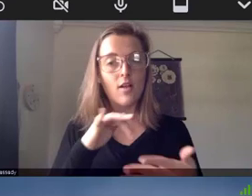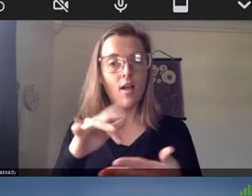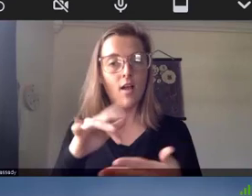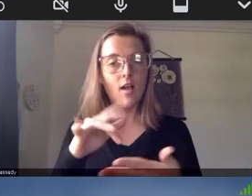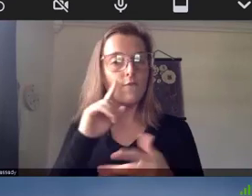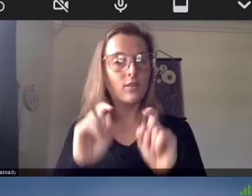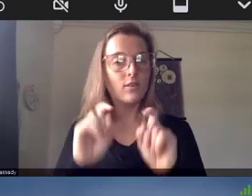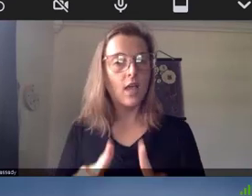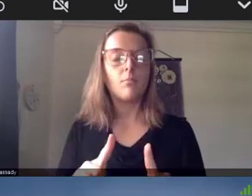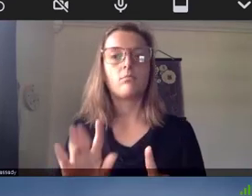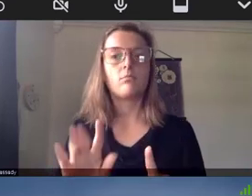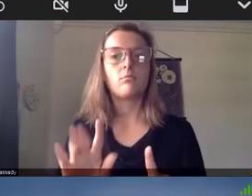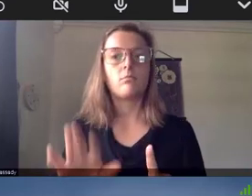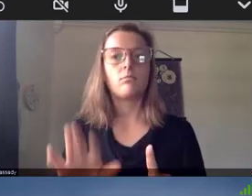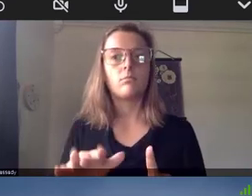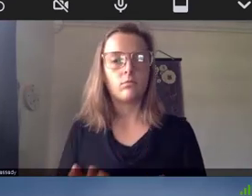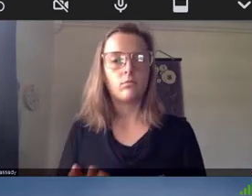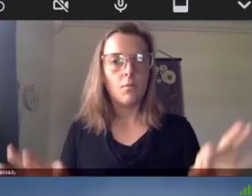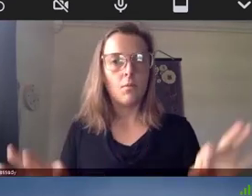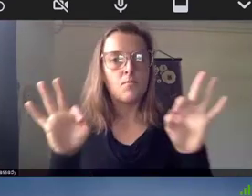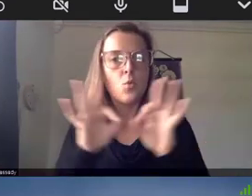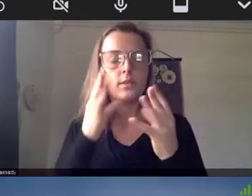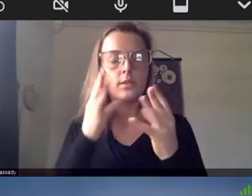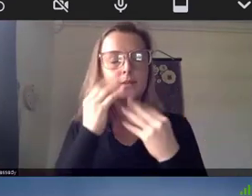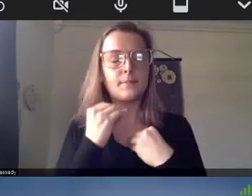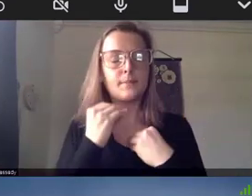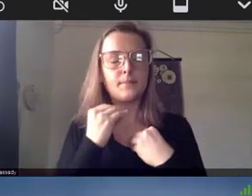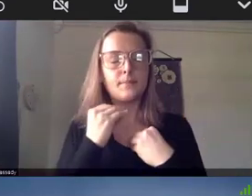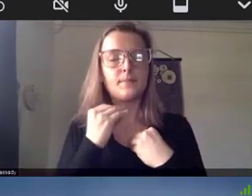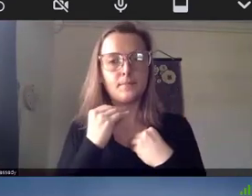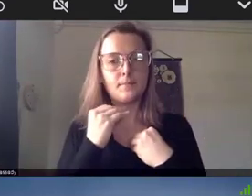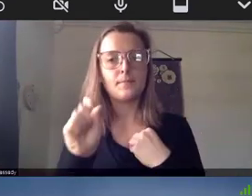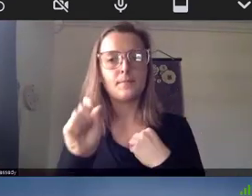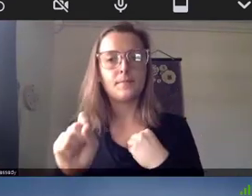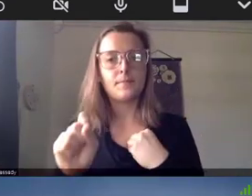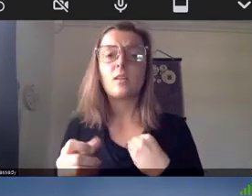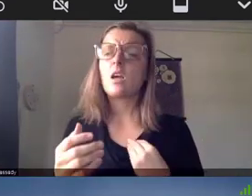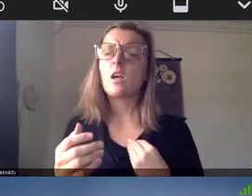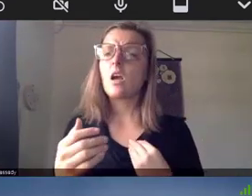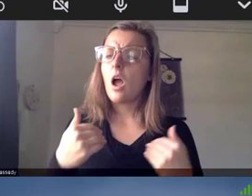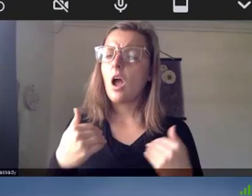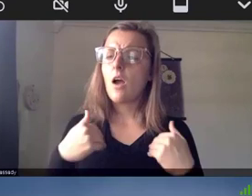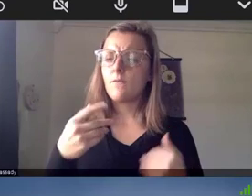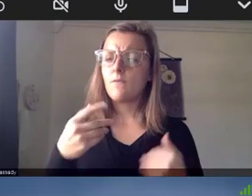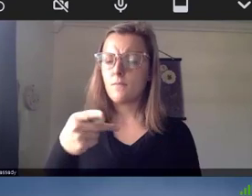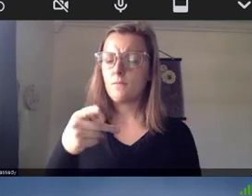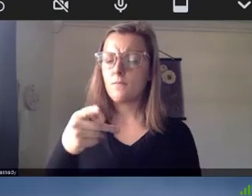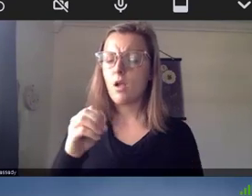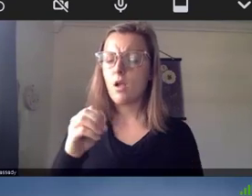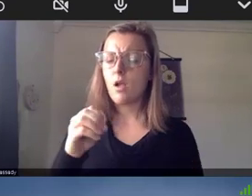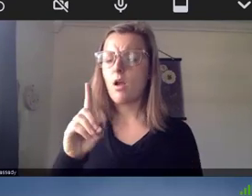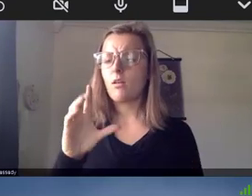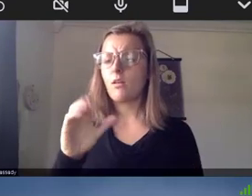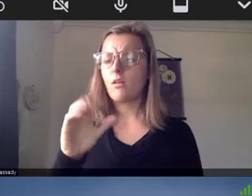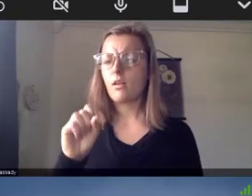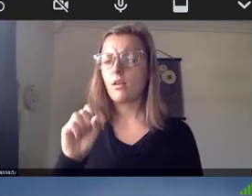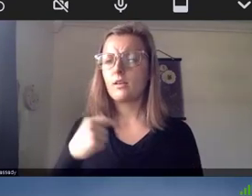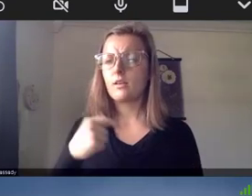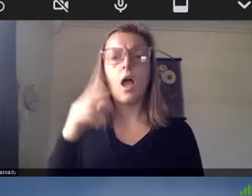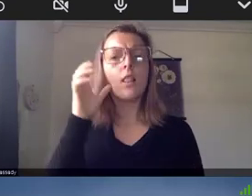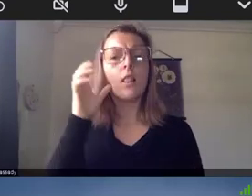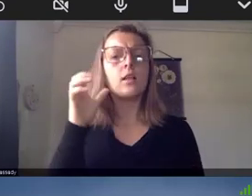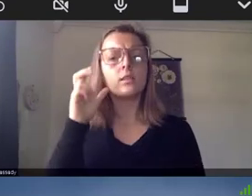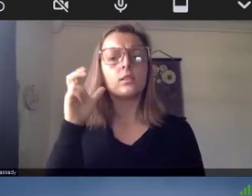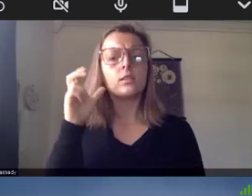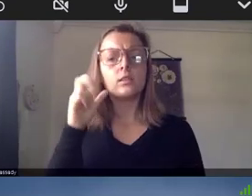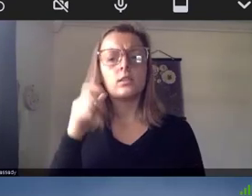think that maybe I'll forward you this podcast, but there's a podcast that I listen to, a guy named Peter Attia, who's a